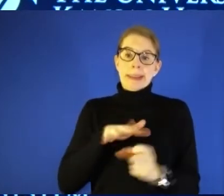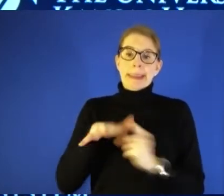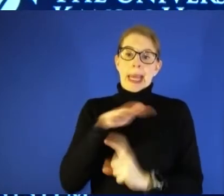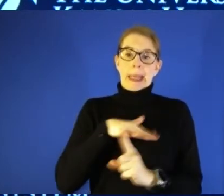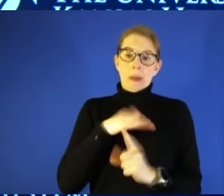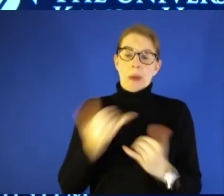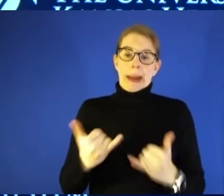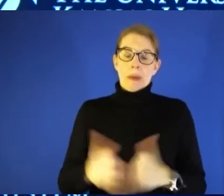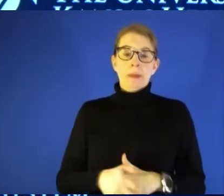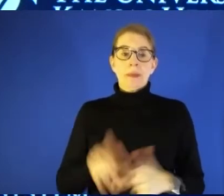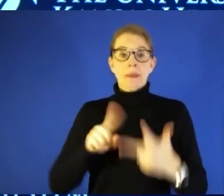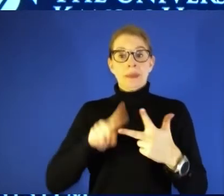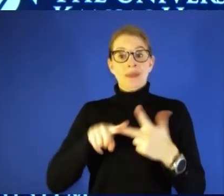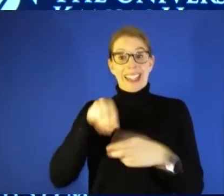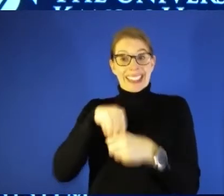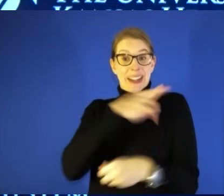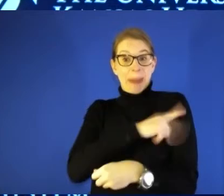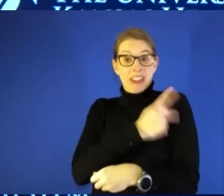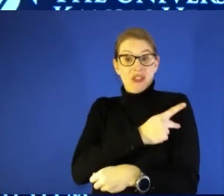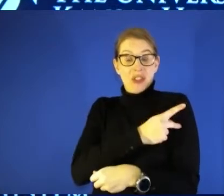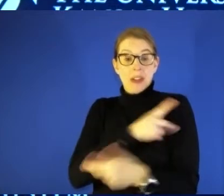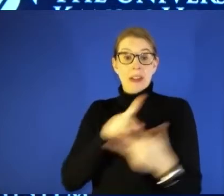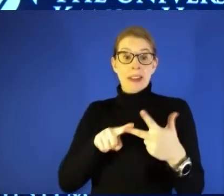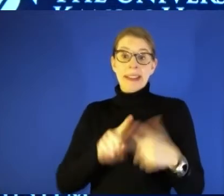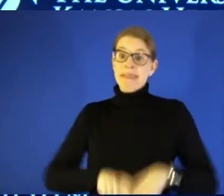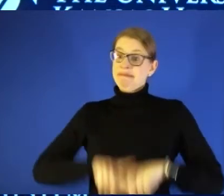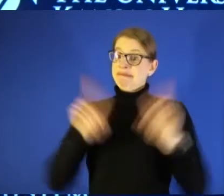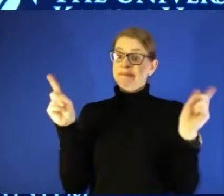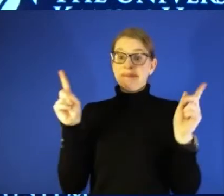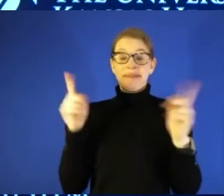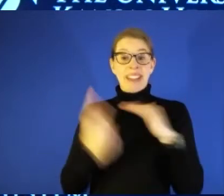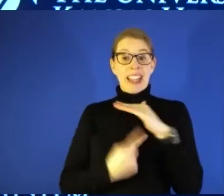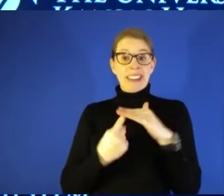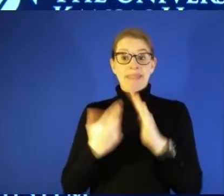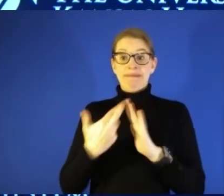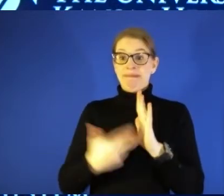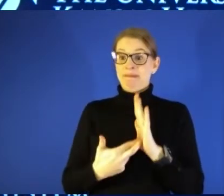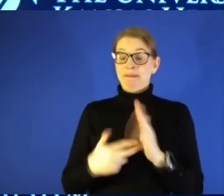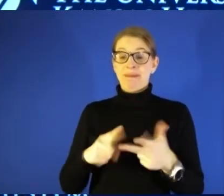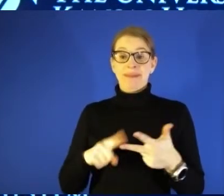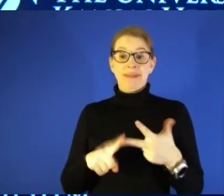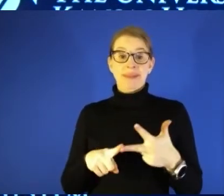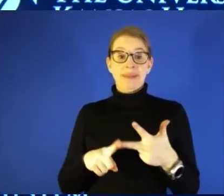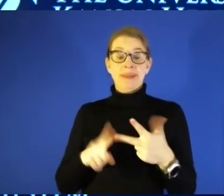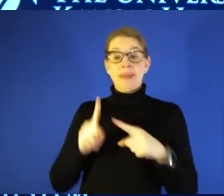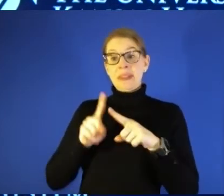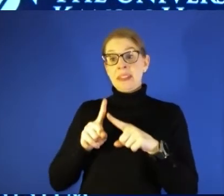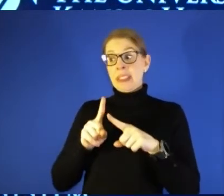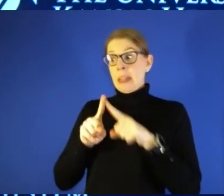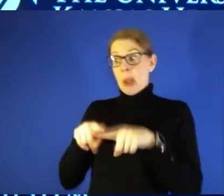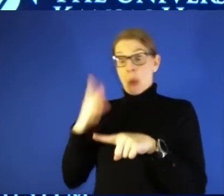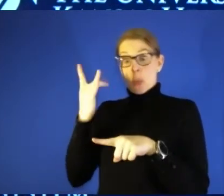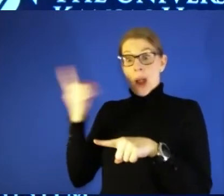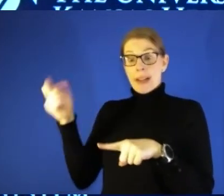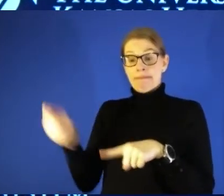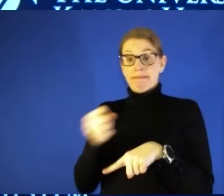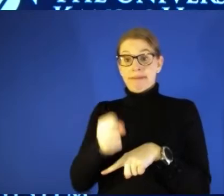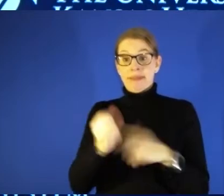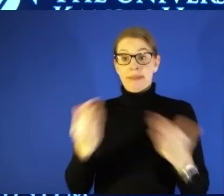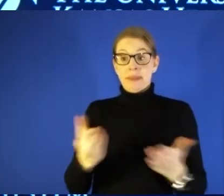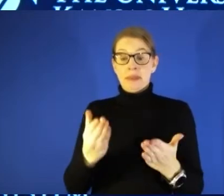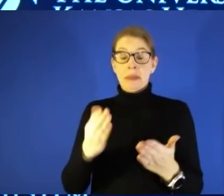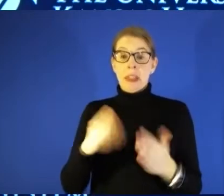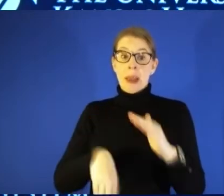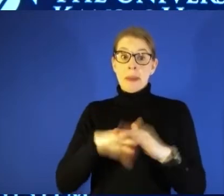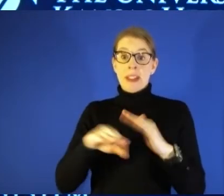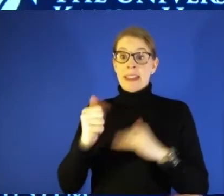then we have inpatients who have a whole different set of isolation guidelines, and they're, depending on why they're here, could be 10 days or even